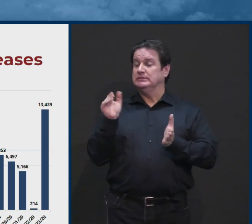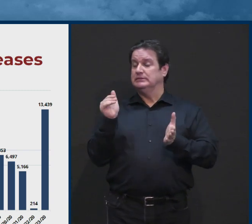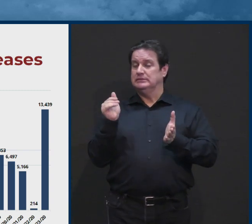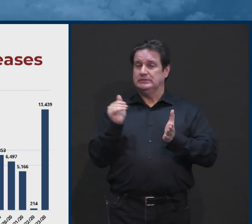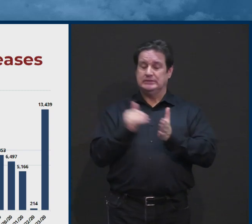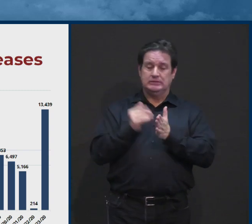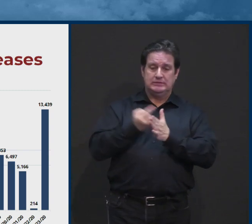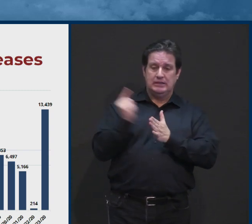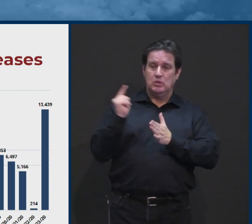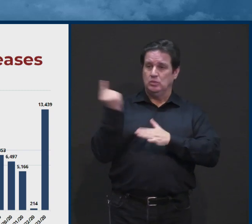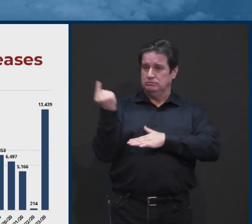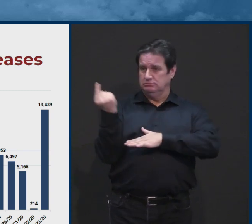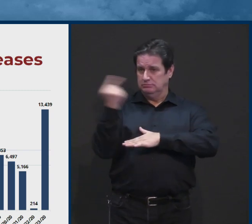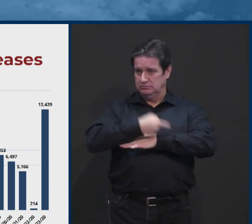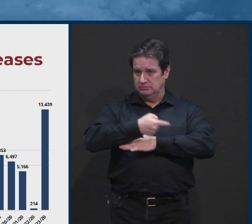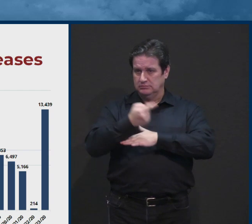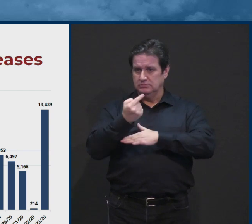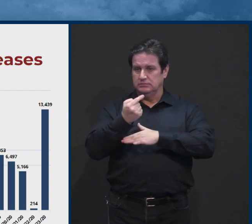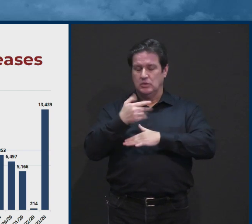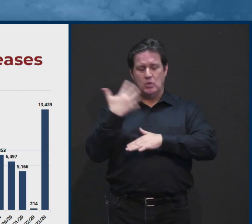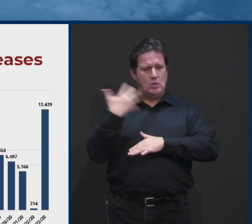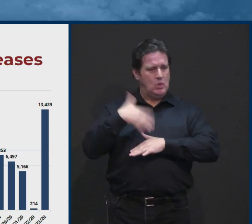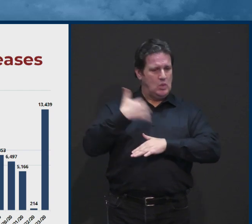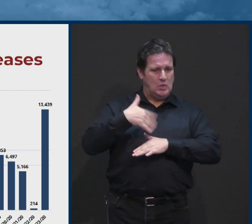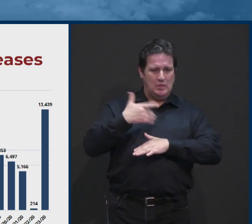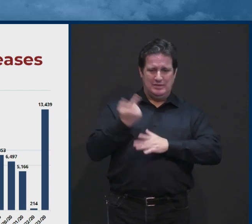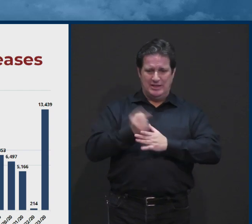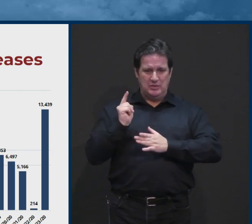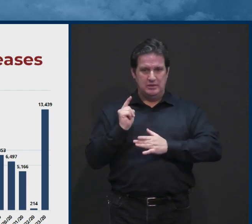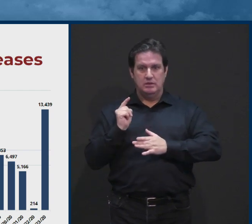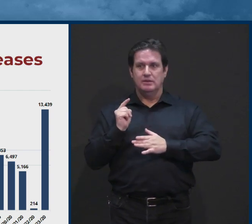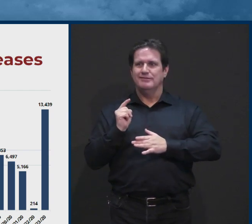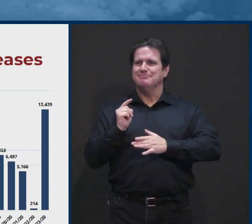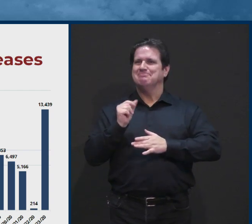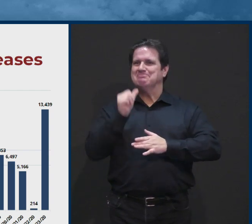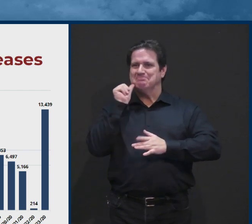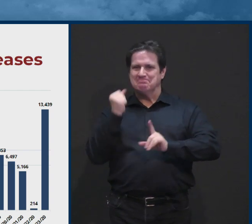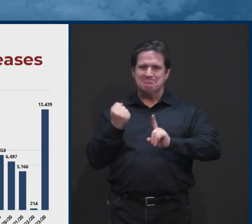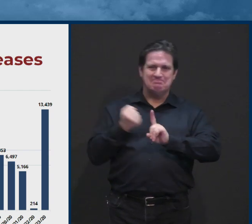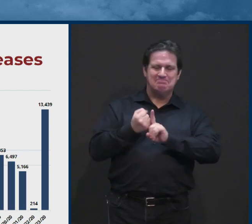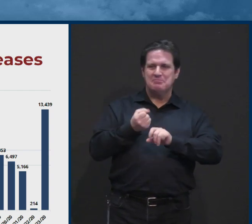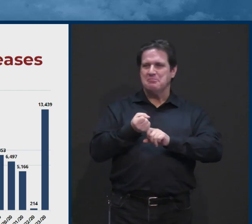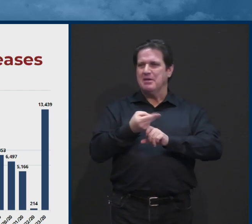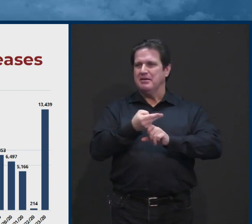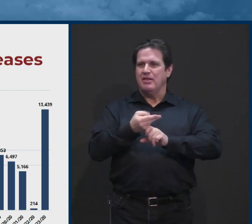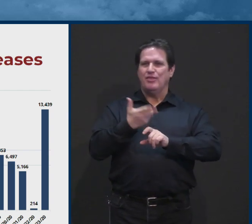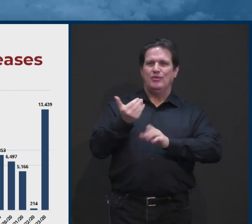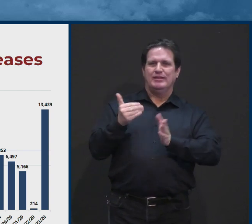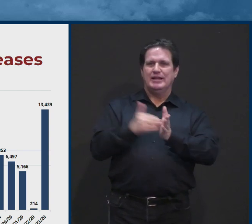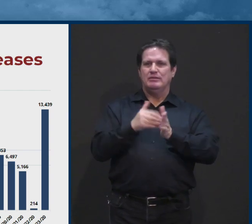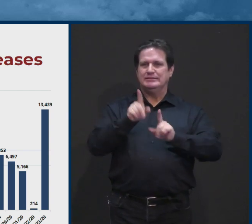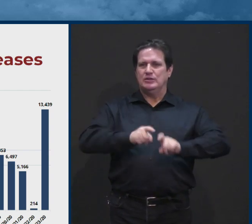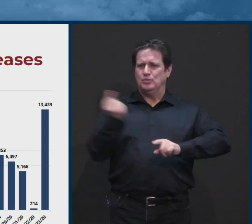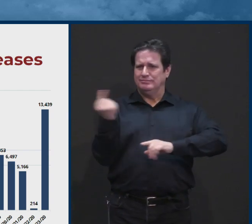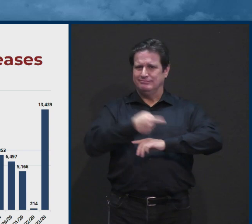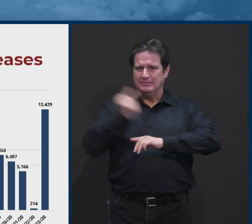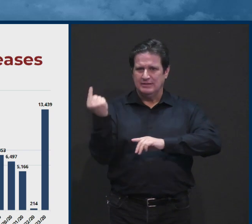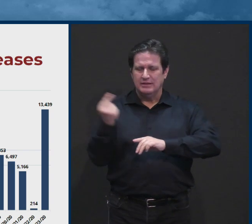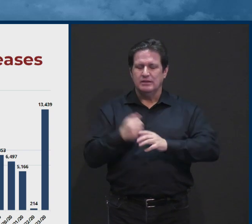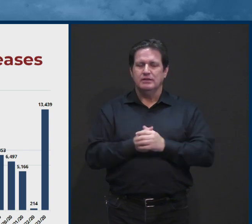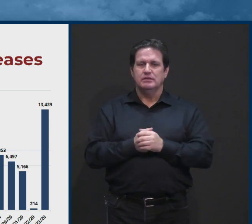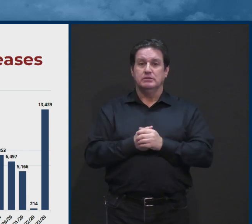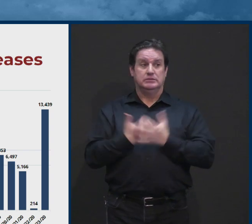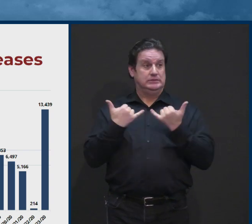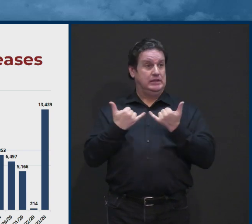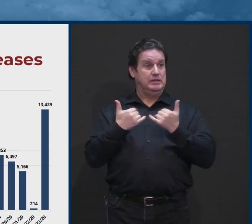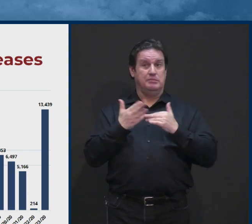was just a wow moment last week, and then yesterday we blew it out of the water at 13,000, and before the press conference